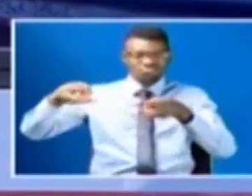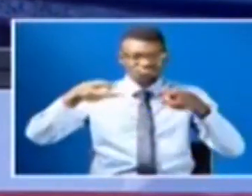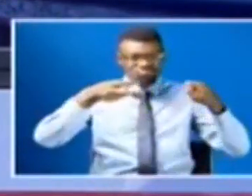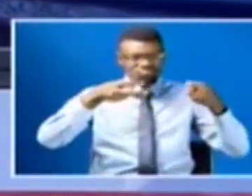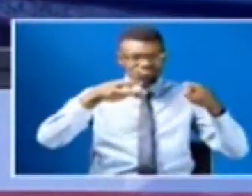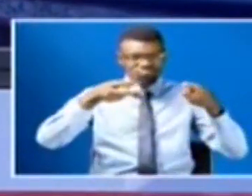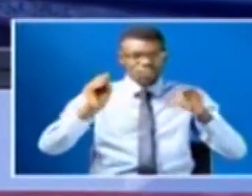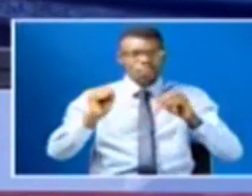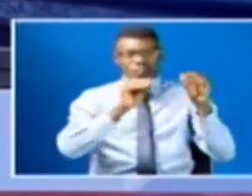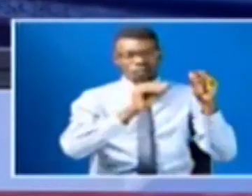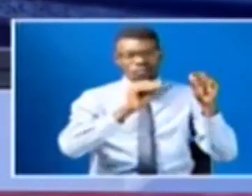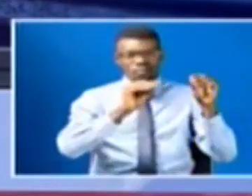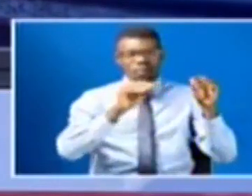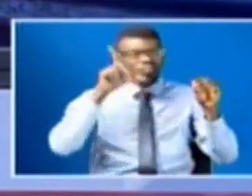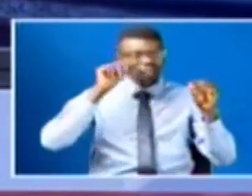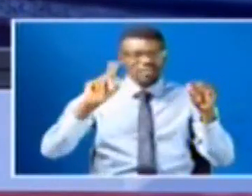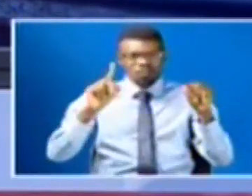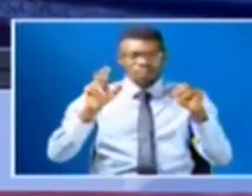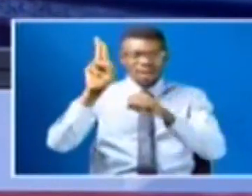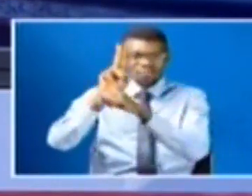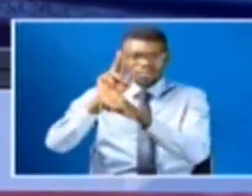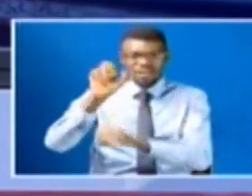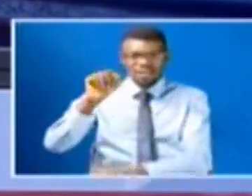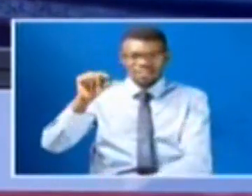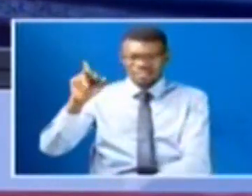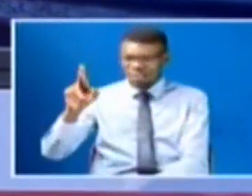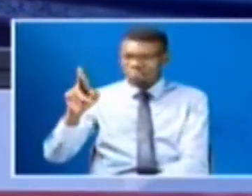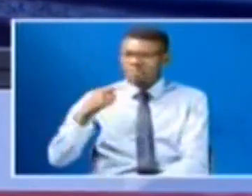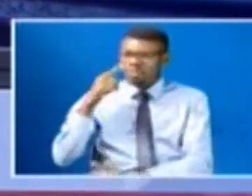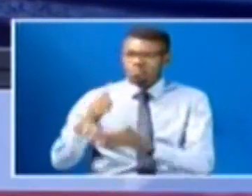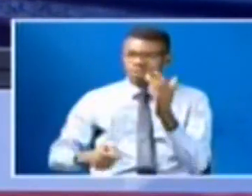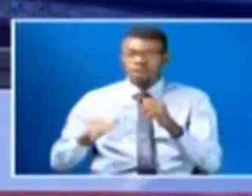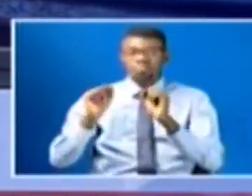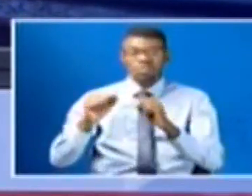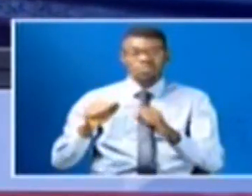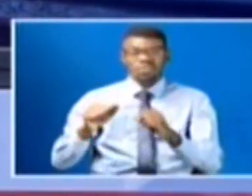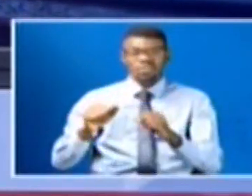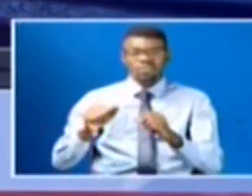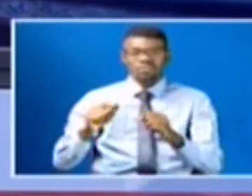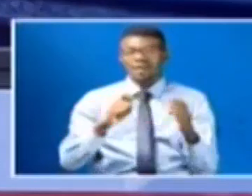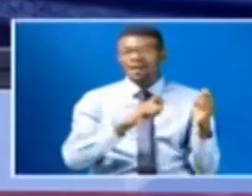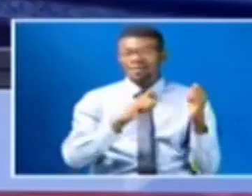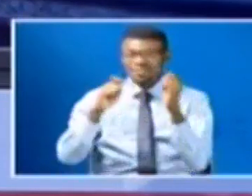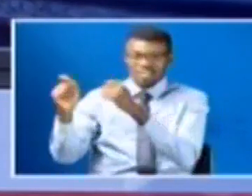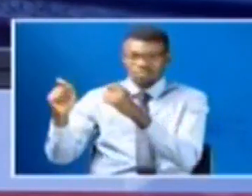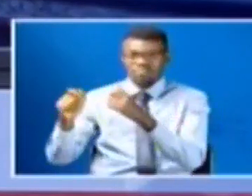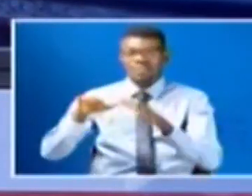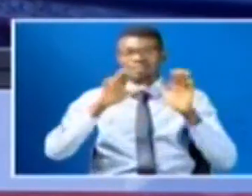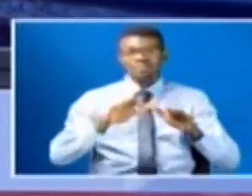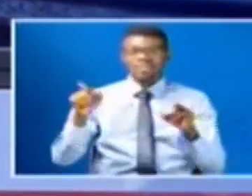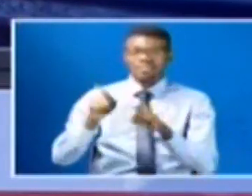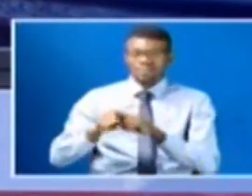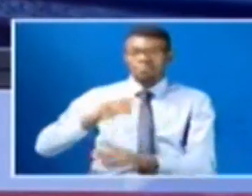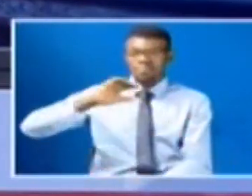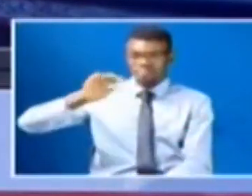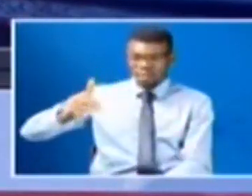to Nairobi via the standard gauge railway. Lawmakers say the move will kill the transport sector and urban settlements along the Mombasa-Nairobi